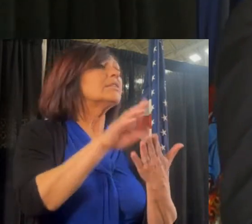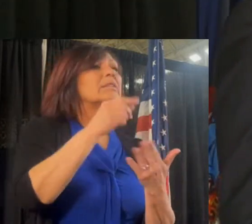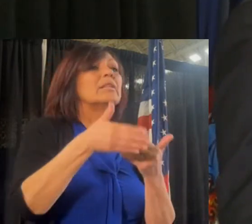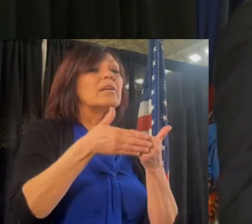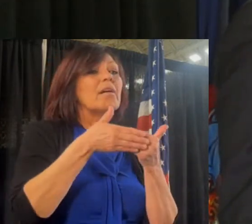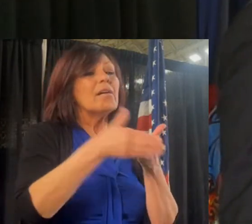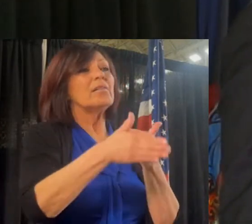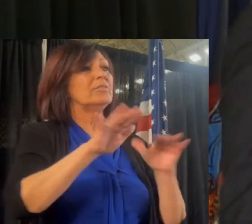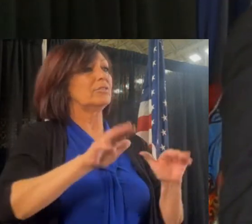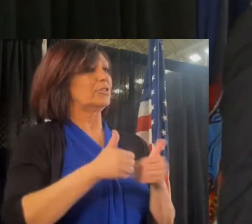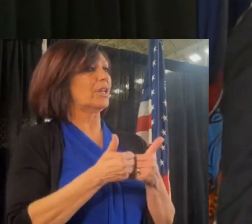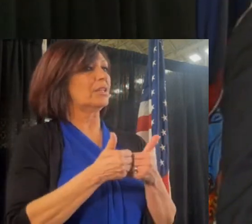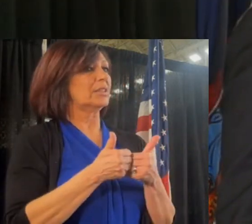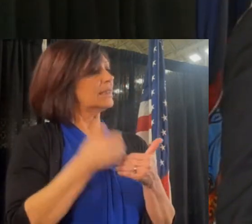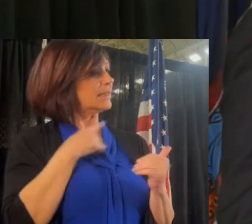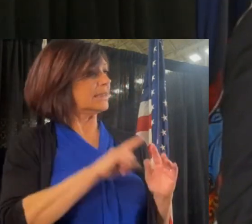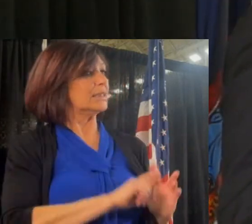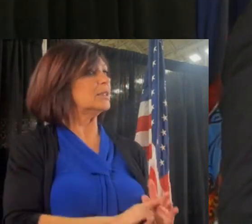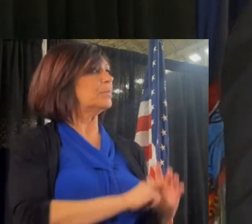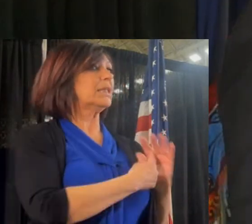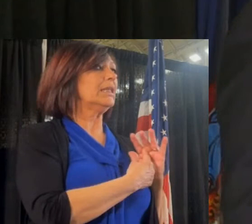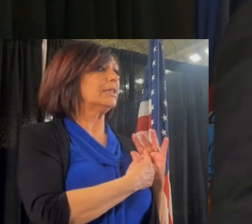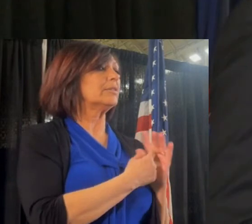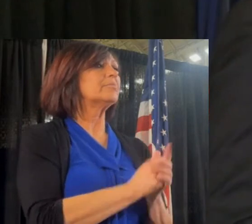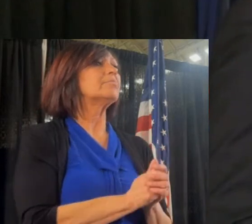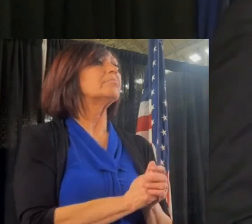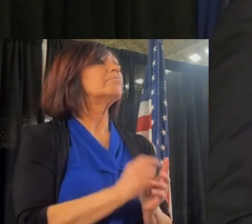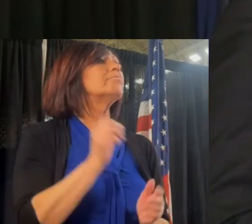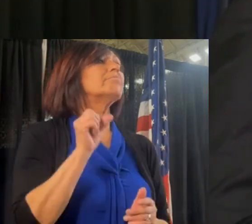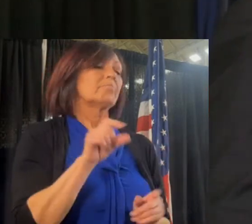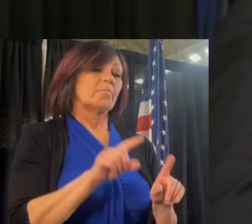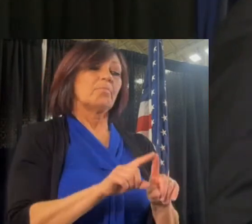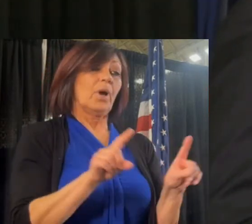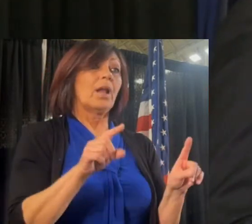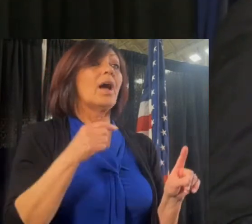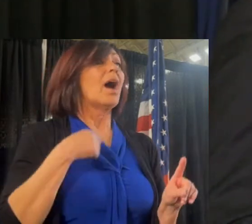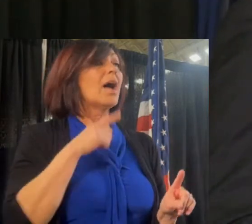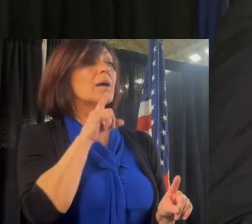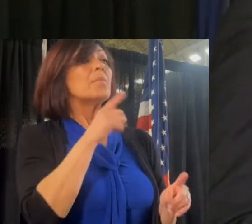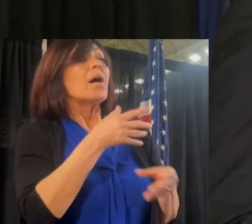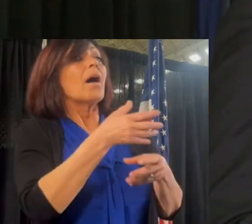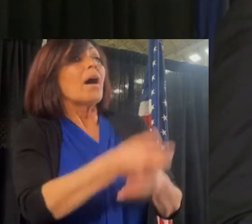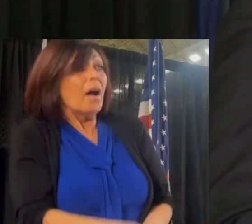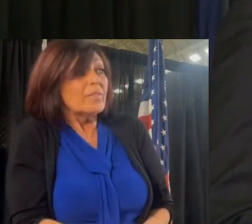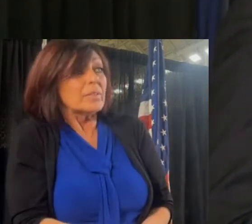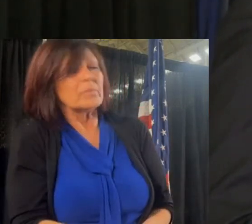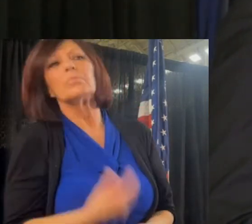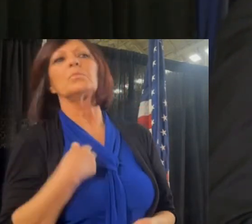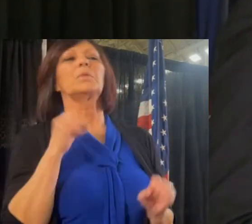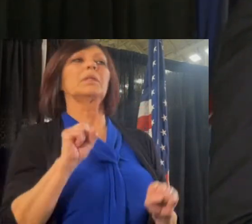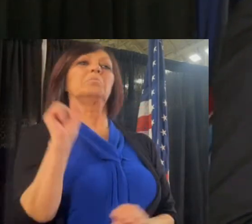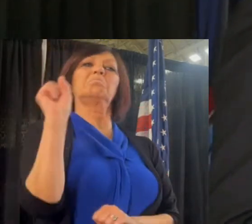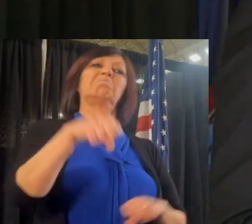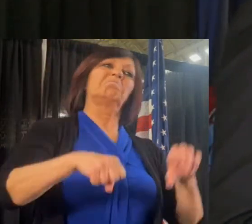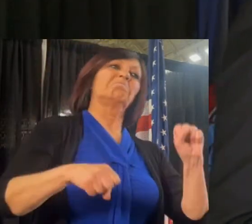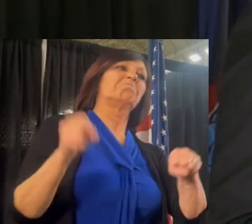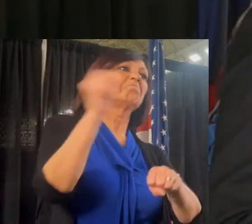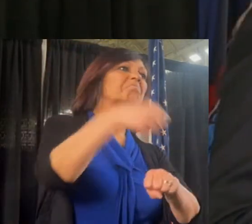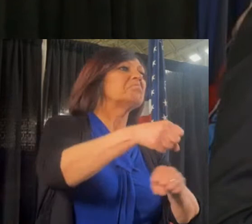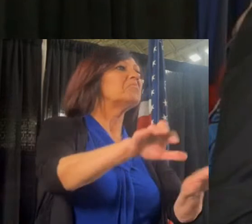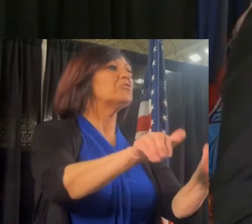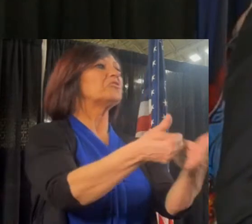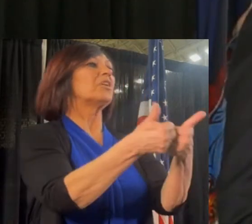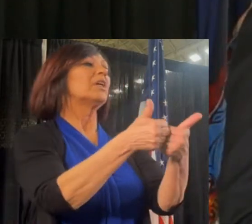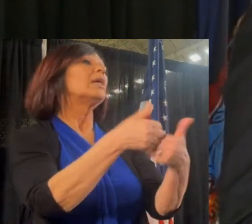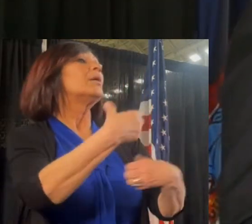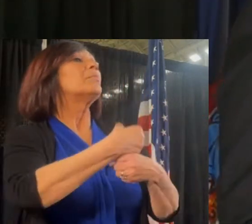challenges as it did the initial crisis. Nevertheless, I am confident we can overcome these challenges and build